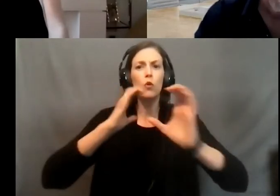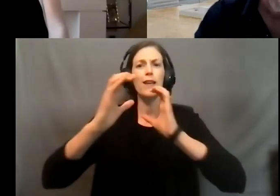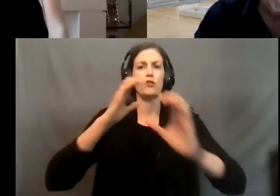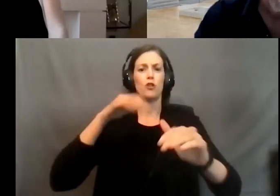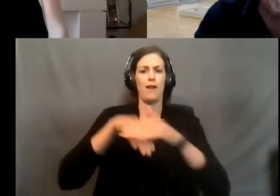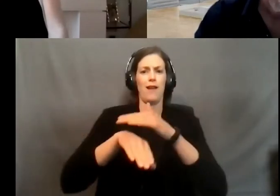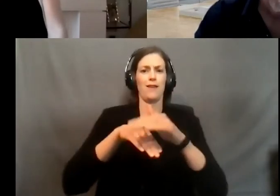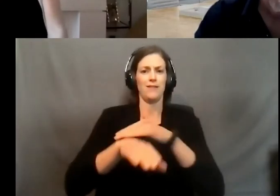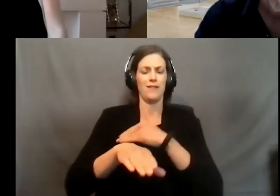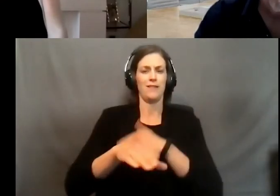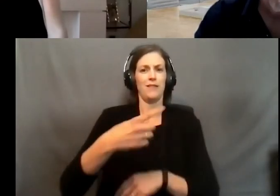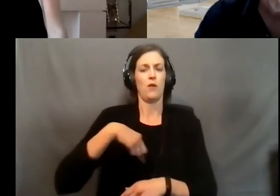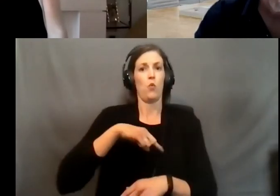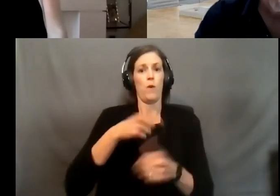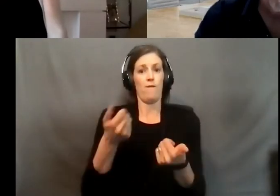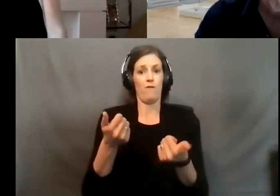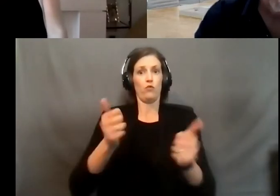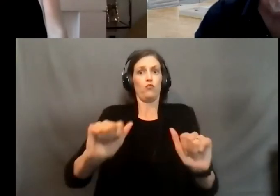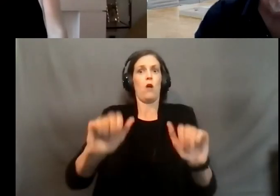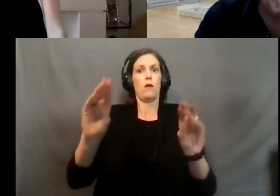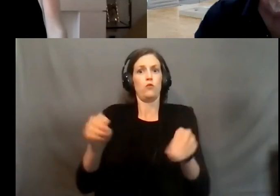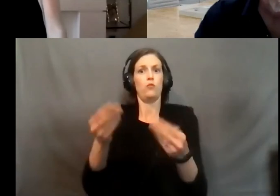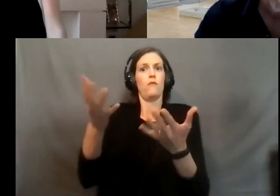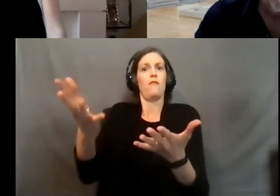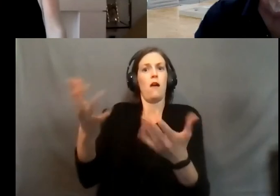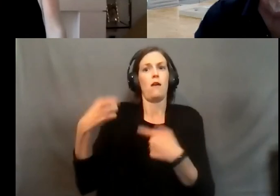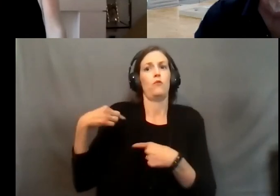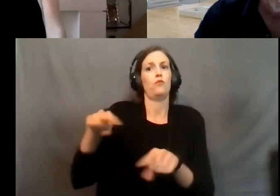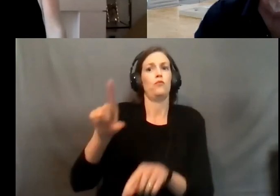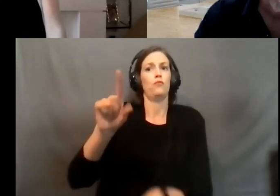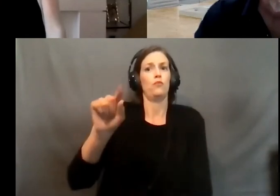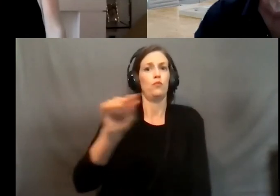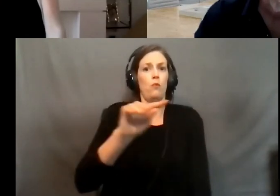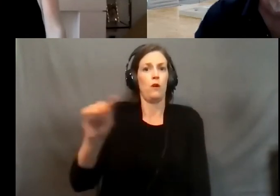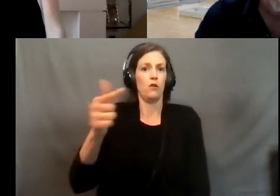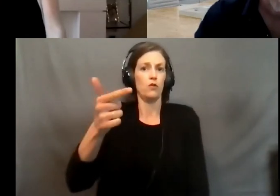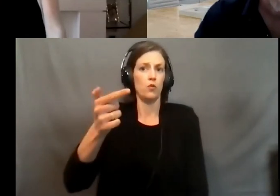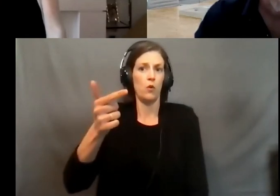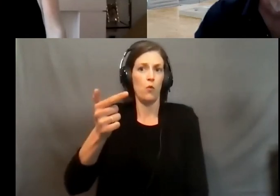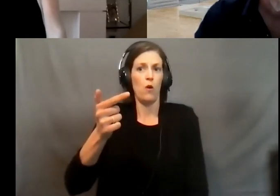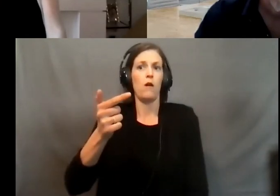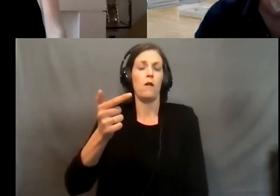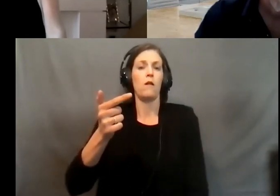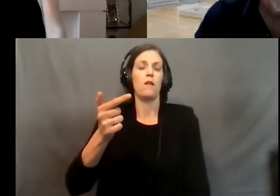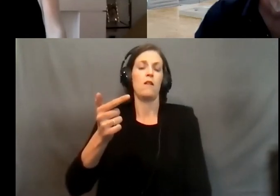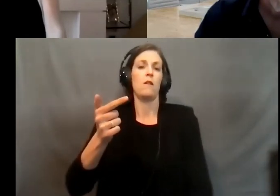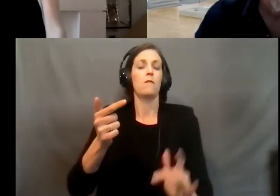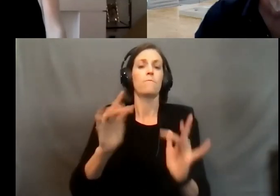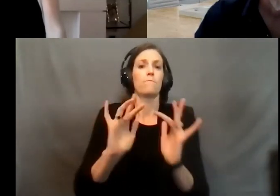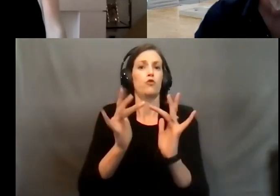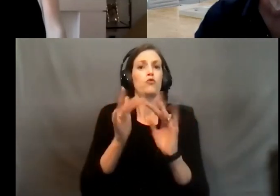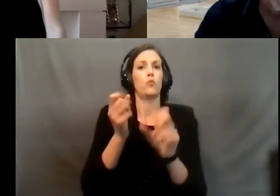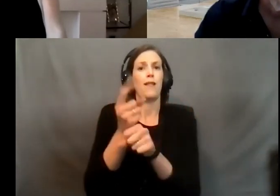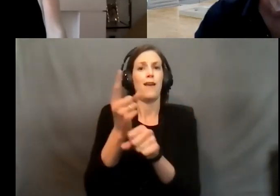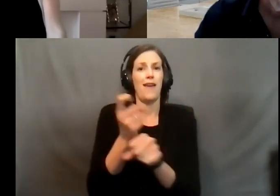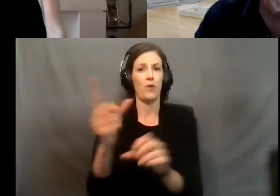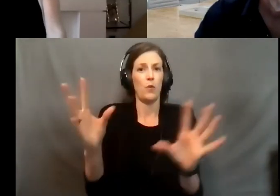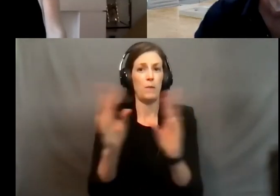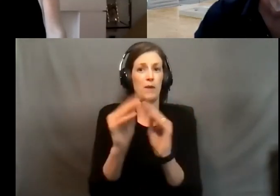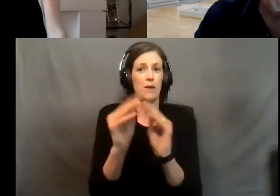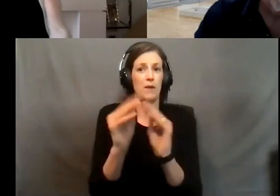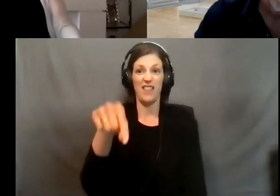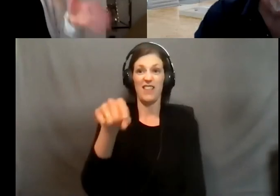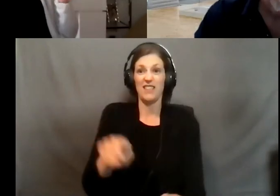have sought to provide in the 2021 virtual annual meeting. This particular